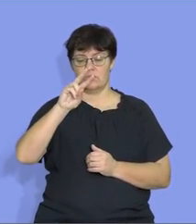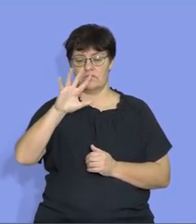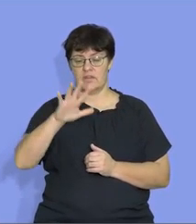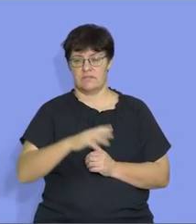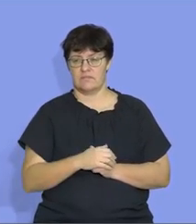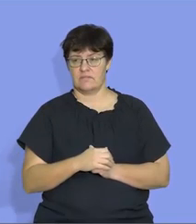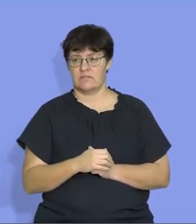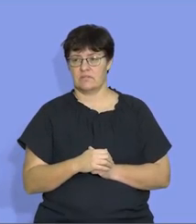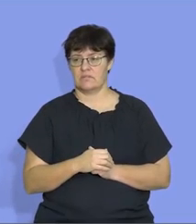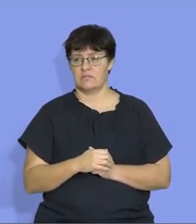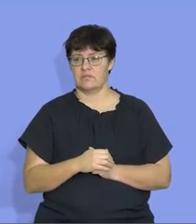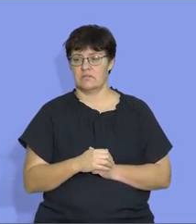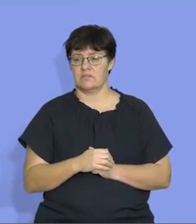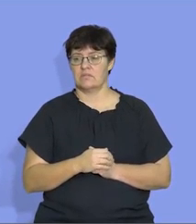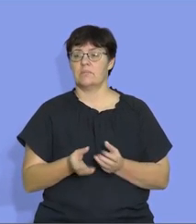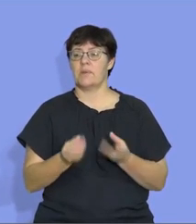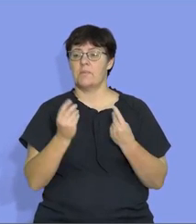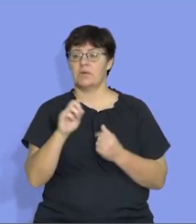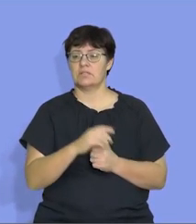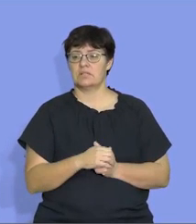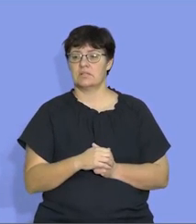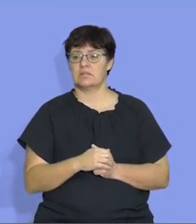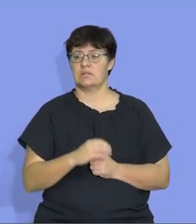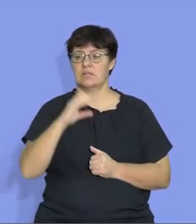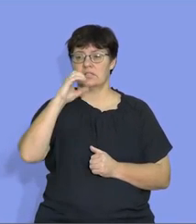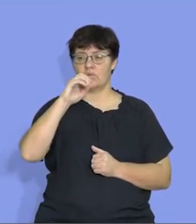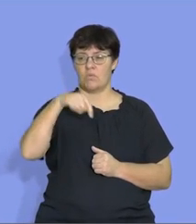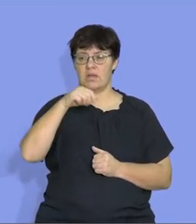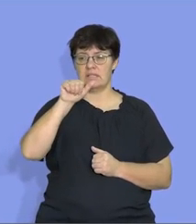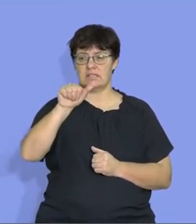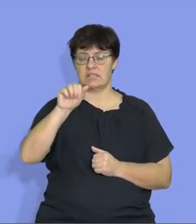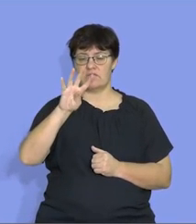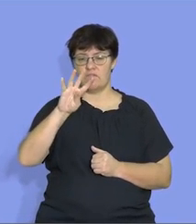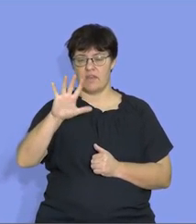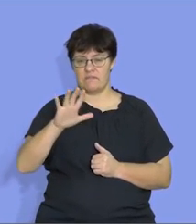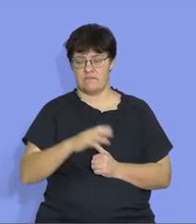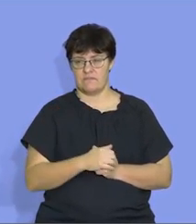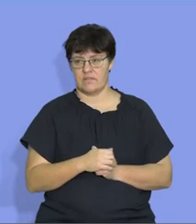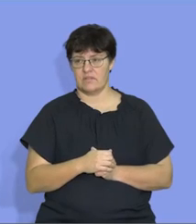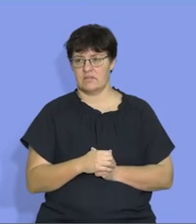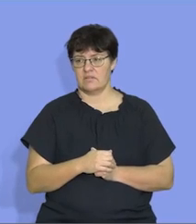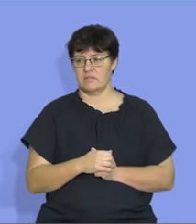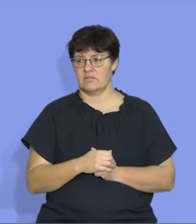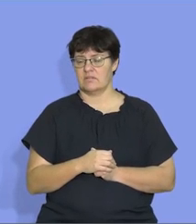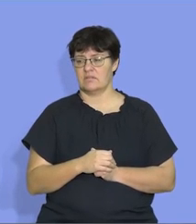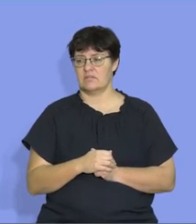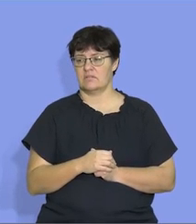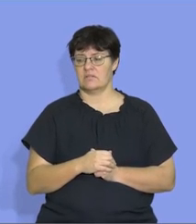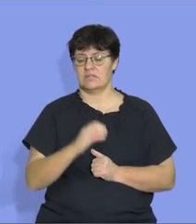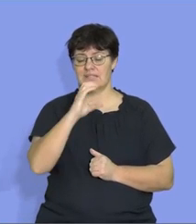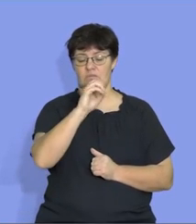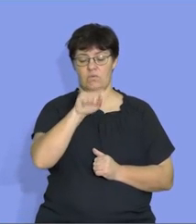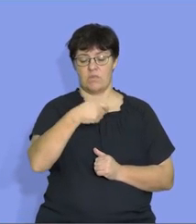0.025. Okay, what does that give us? This gives us 0.645, right? So